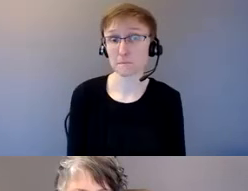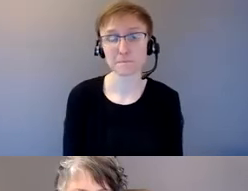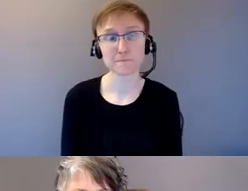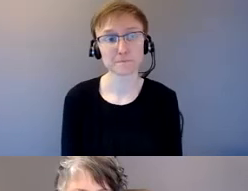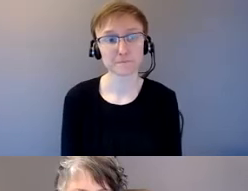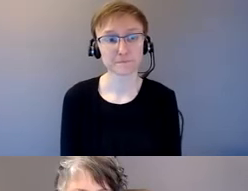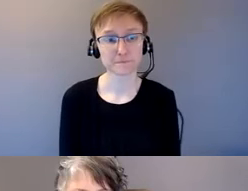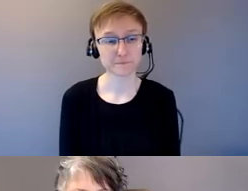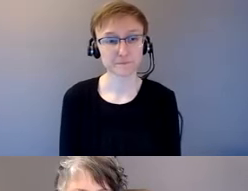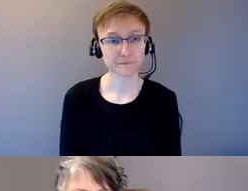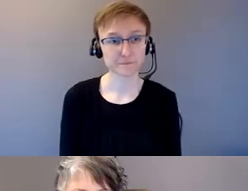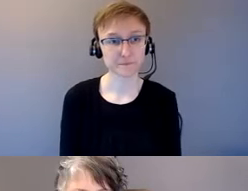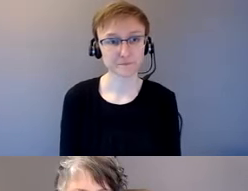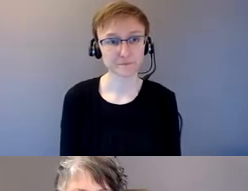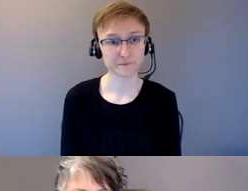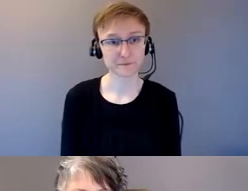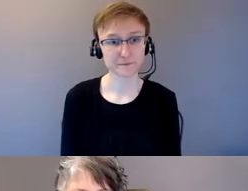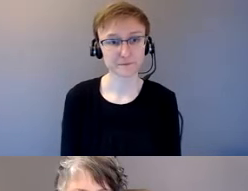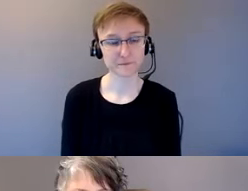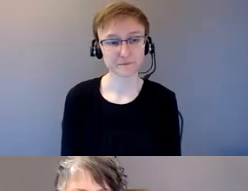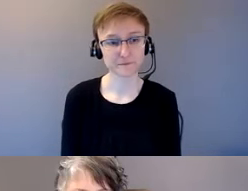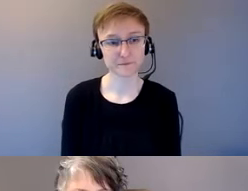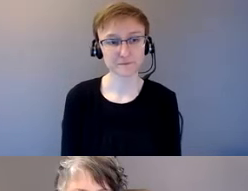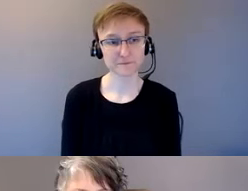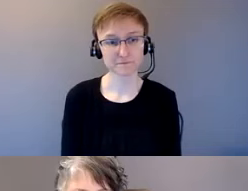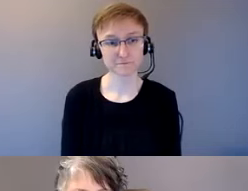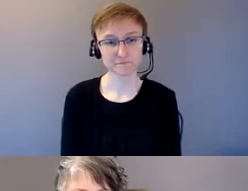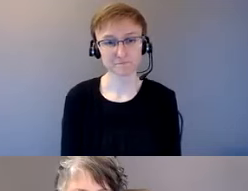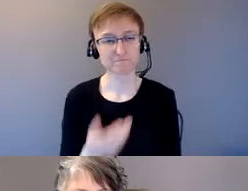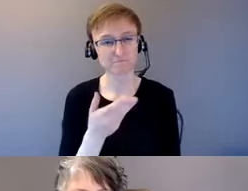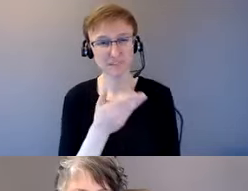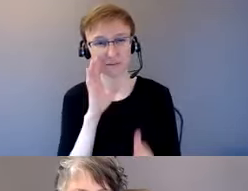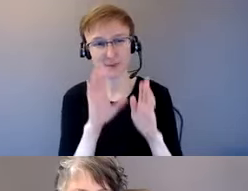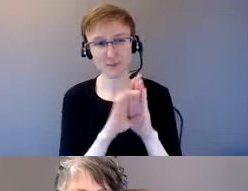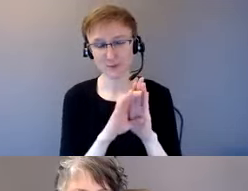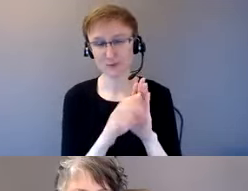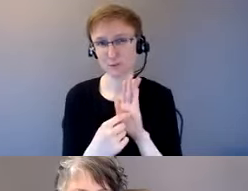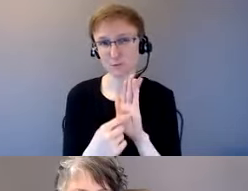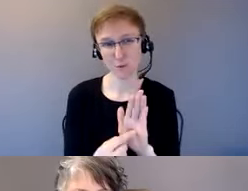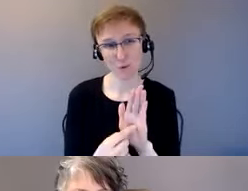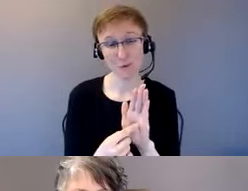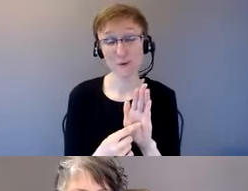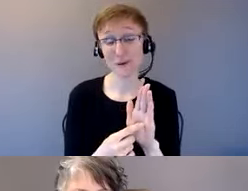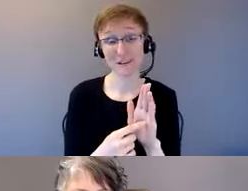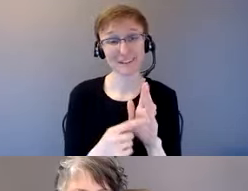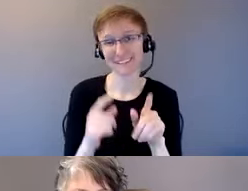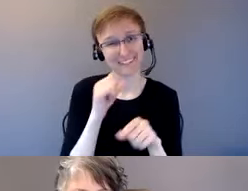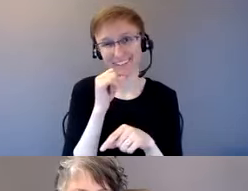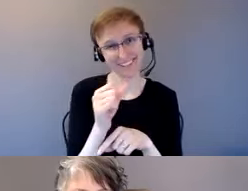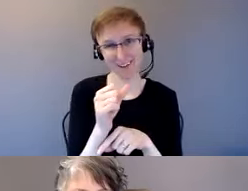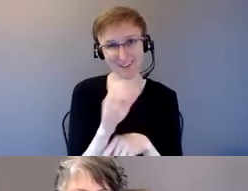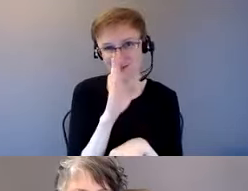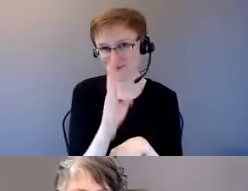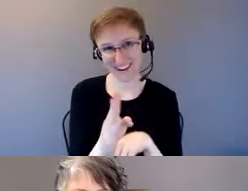So this infographic is just to demonstrate that a patient's journey in our healthcare system is not linear. There's many factors